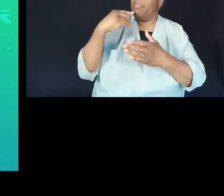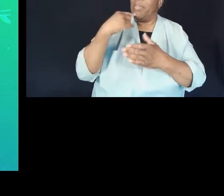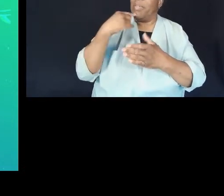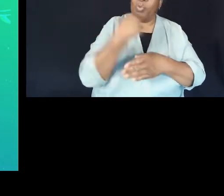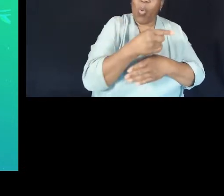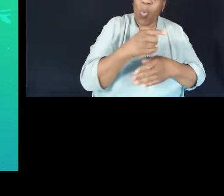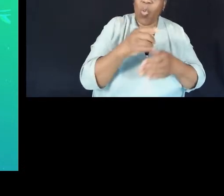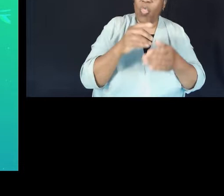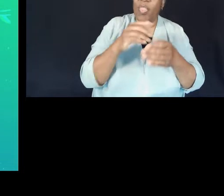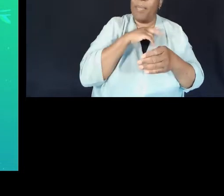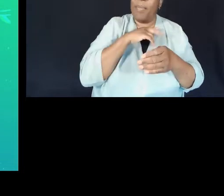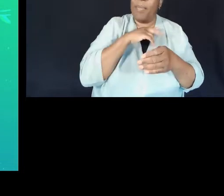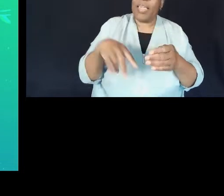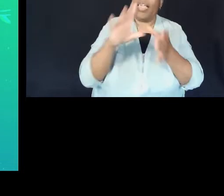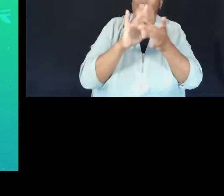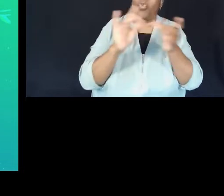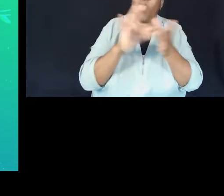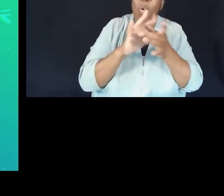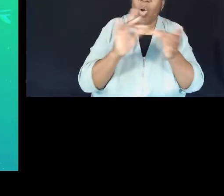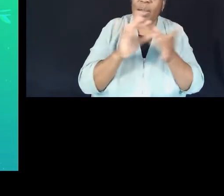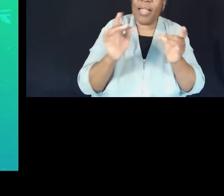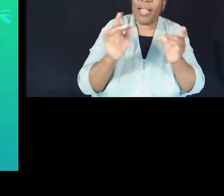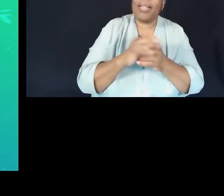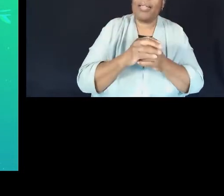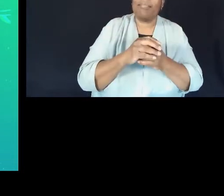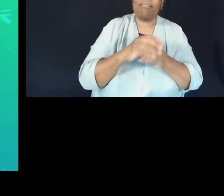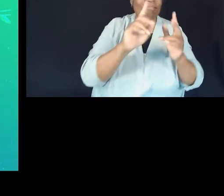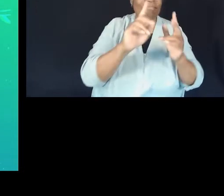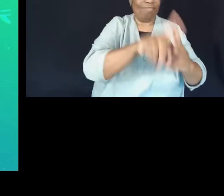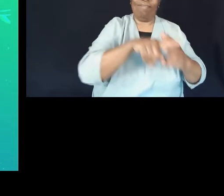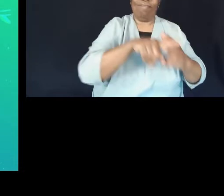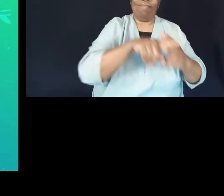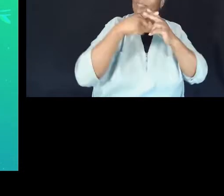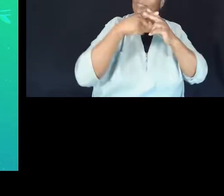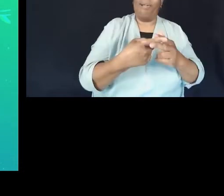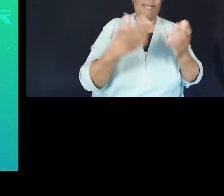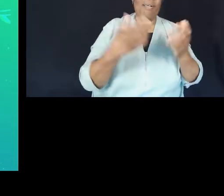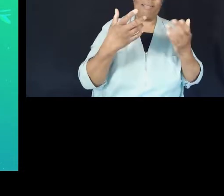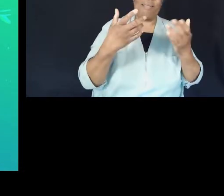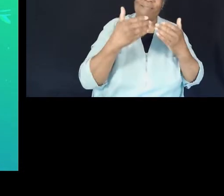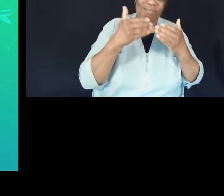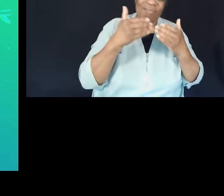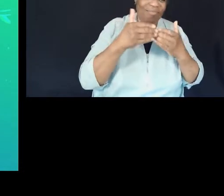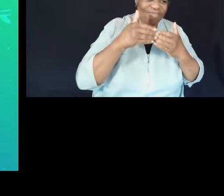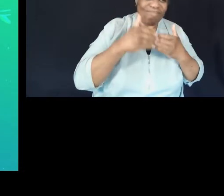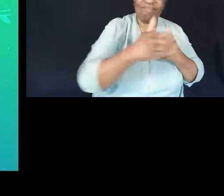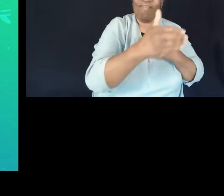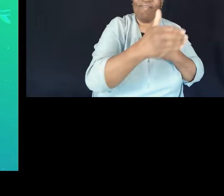start rebuilding. And so they began this good work. But when Sanballat,